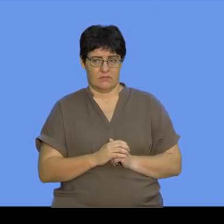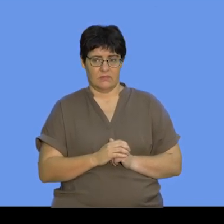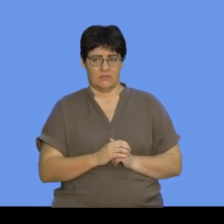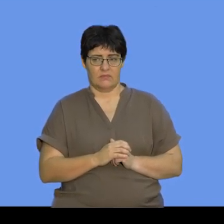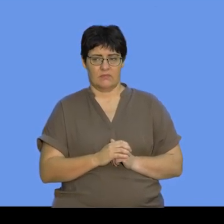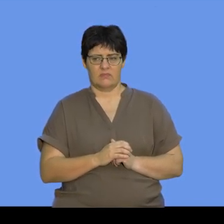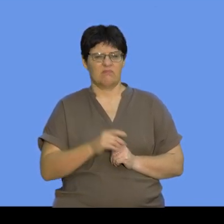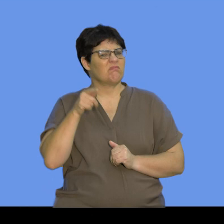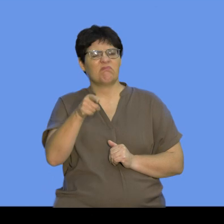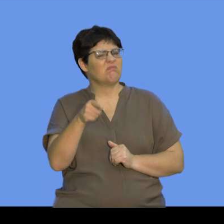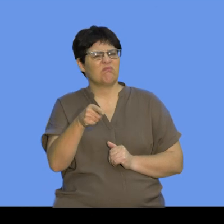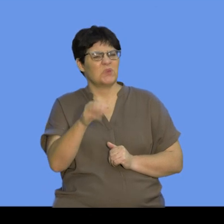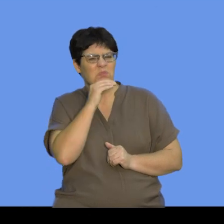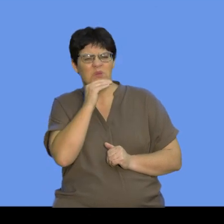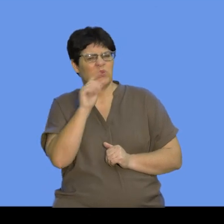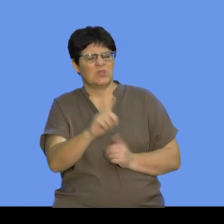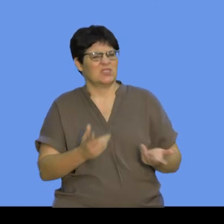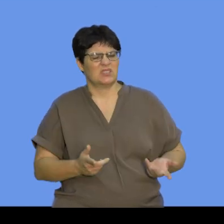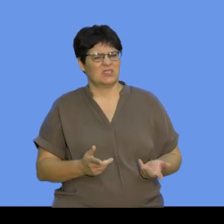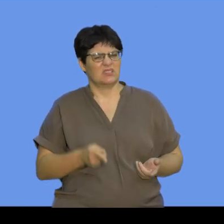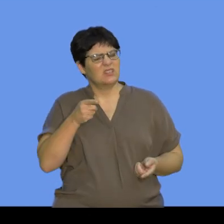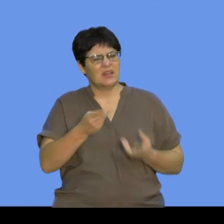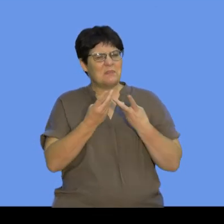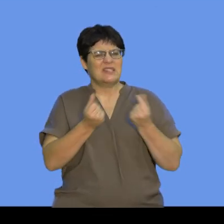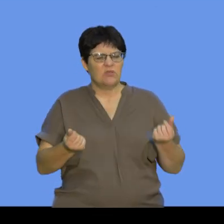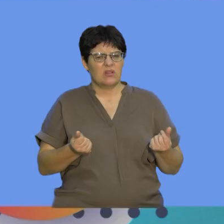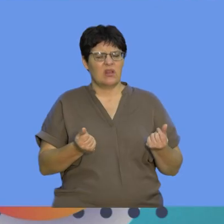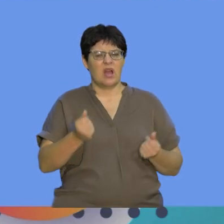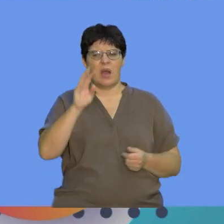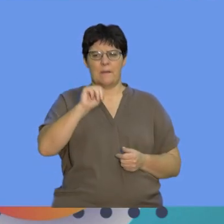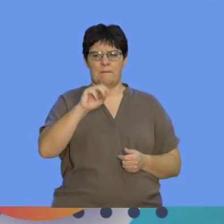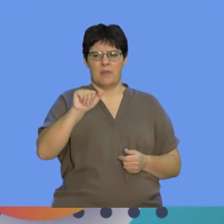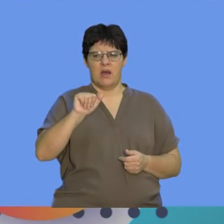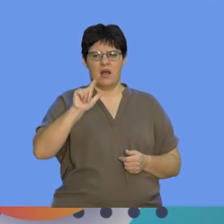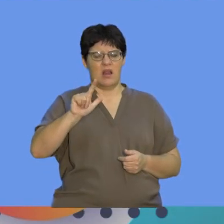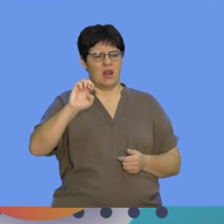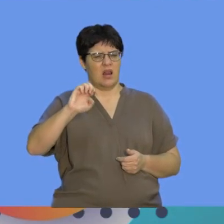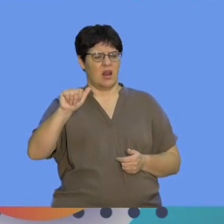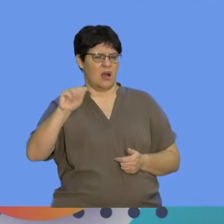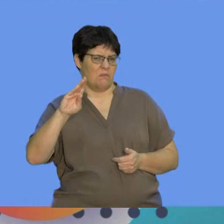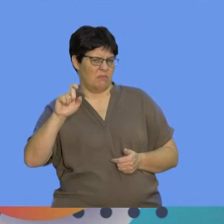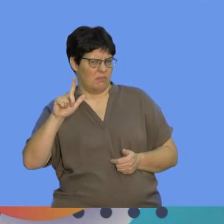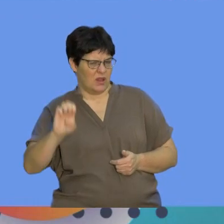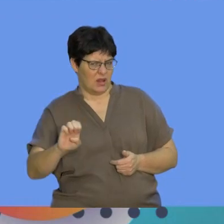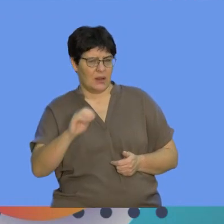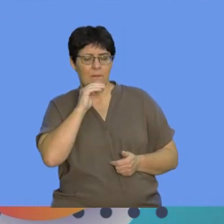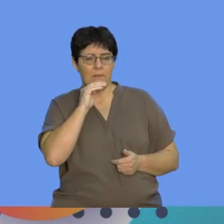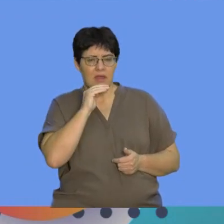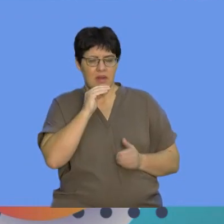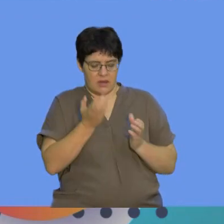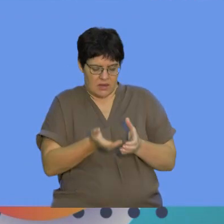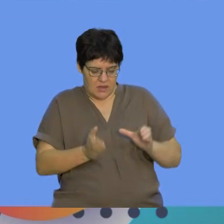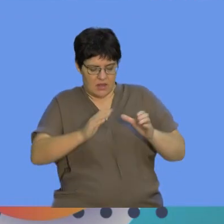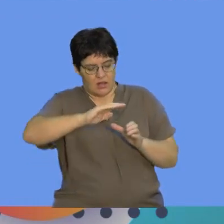what exactly are we talking about when we're saying that material is malleable? It means this material can be molded into